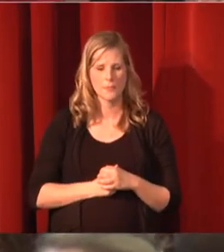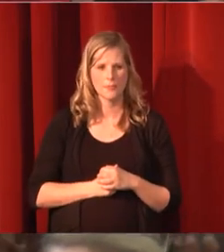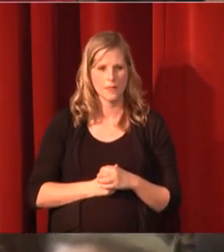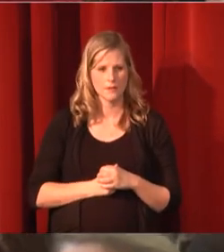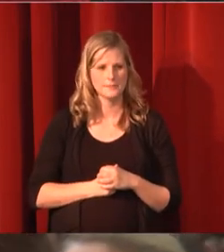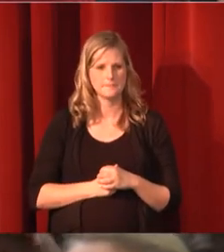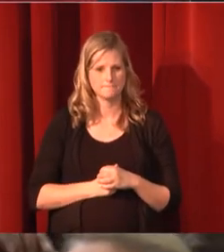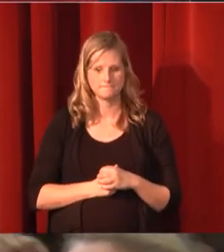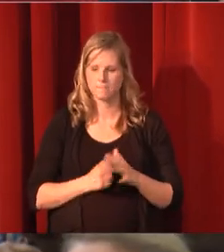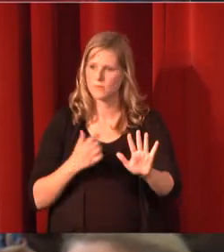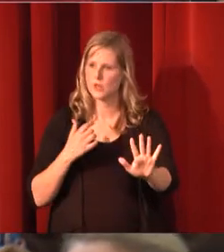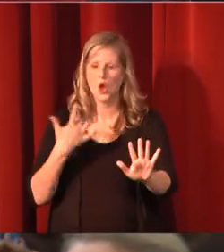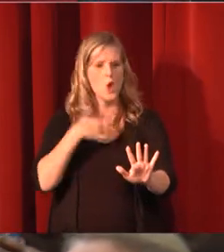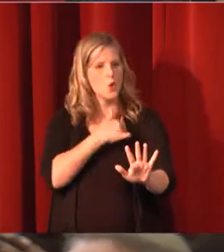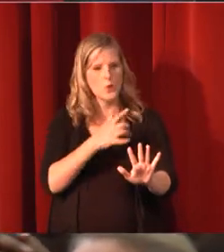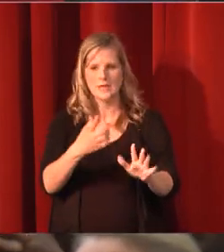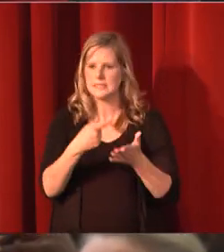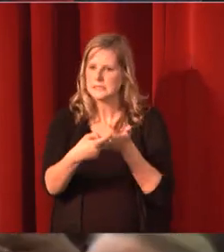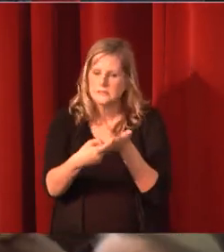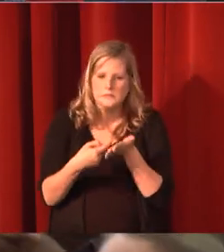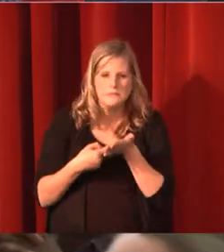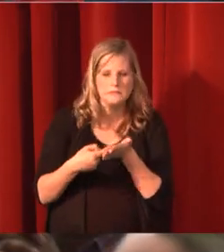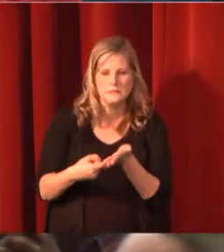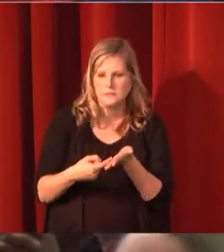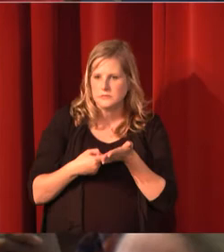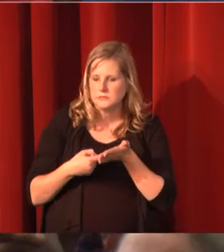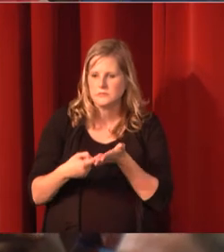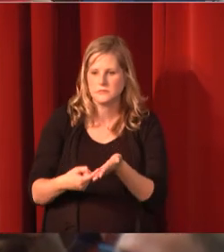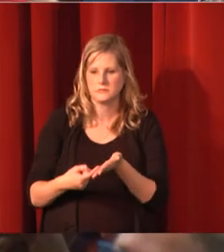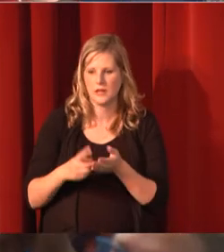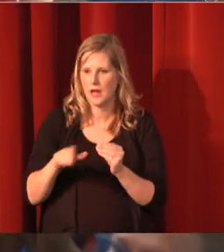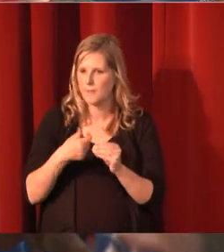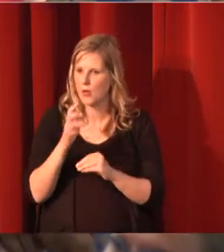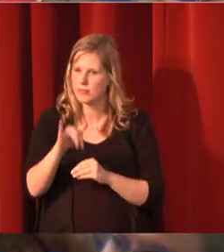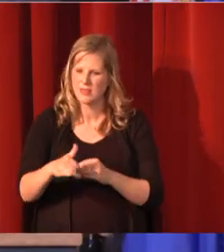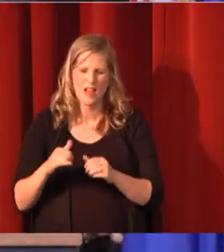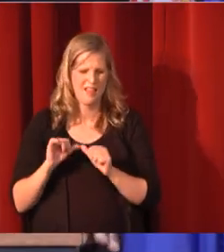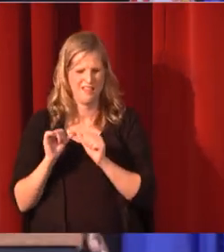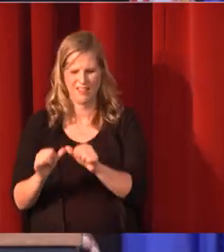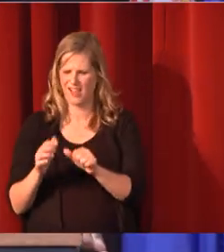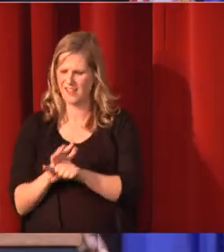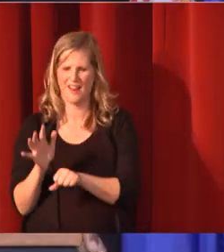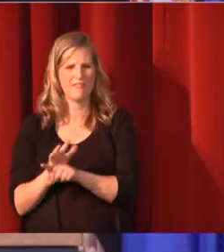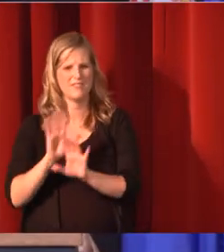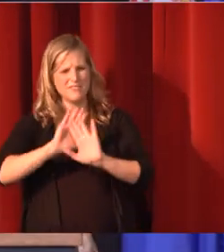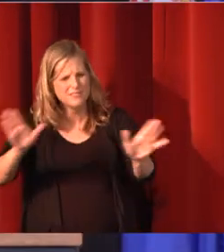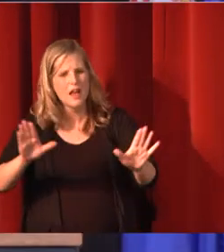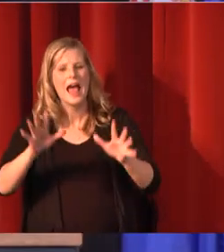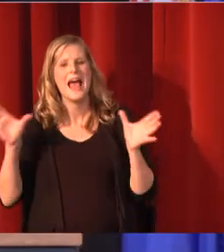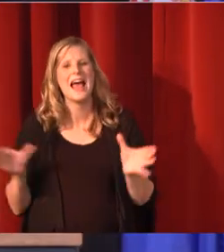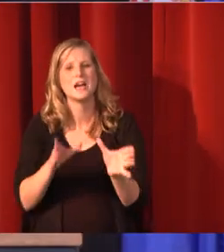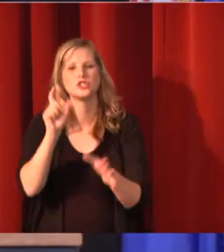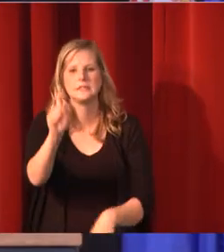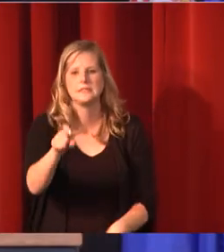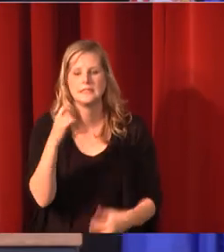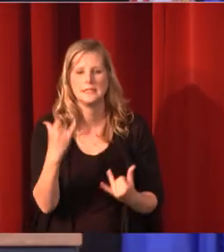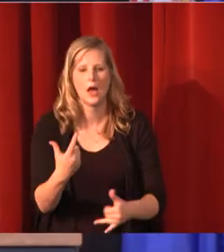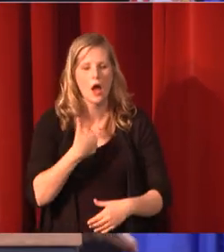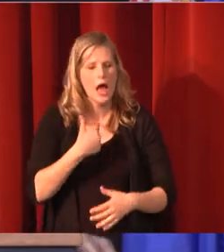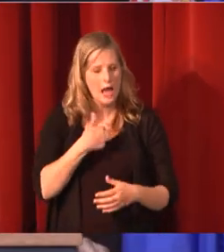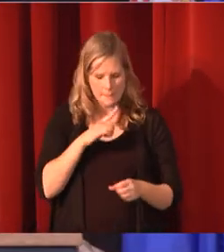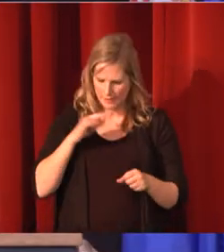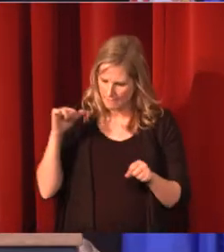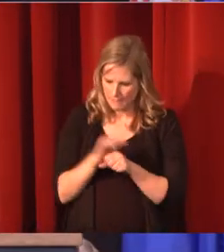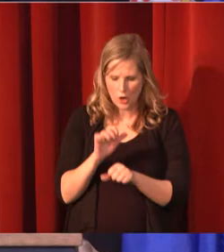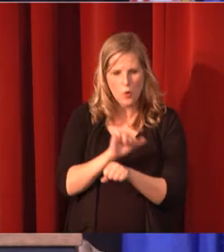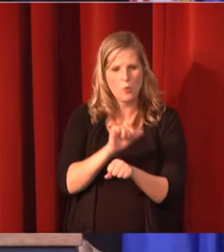we've talked about this we've talked about this long enough it's time for action I am committed to working with our